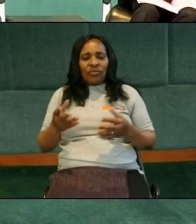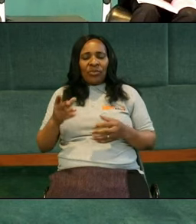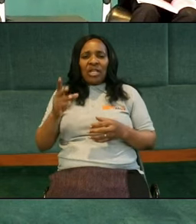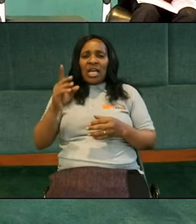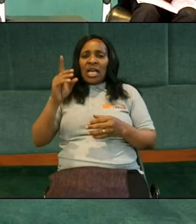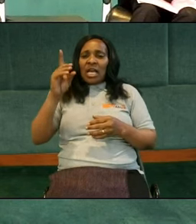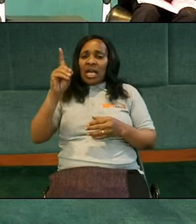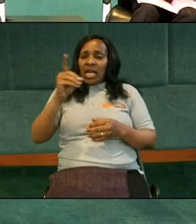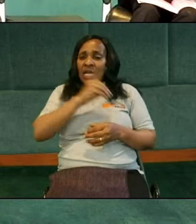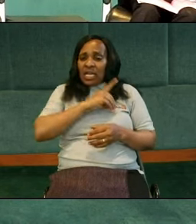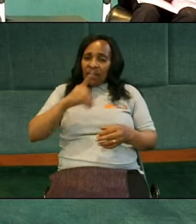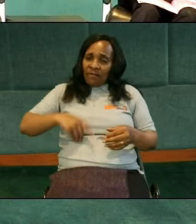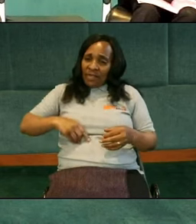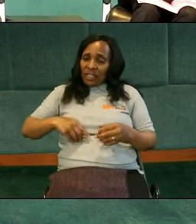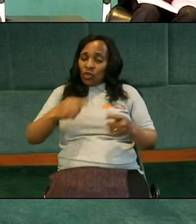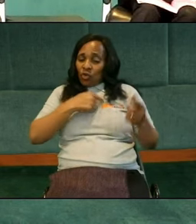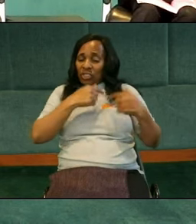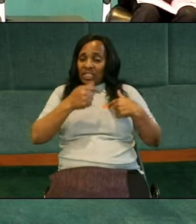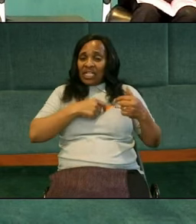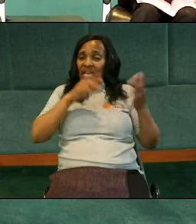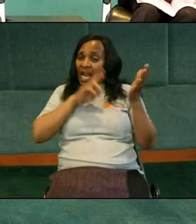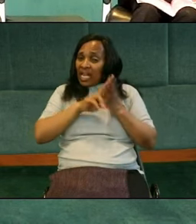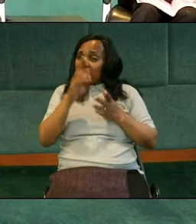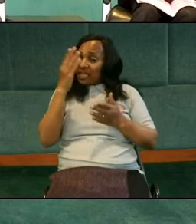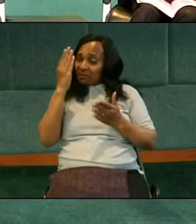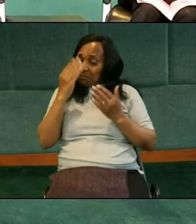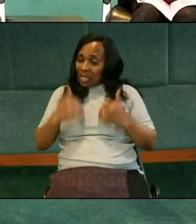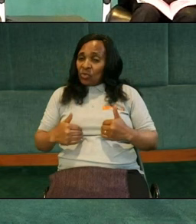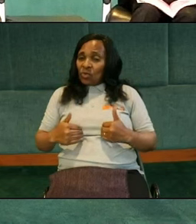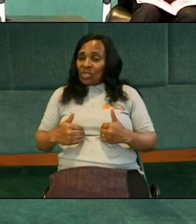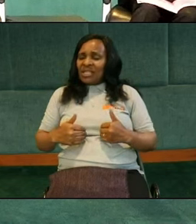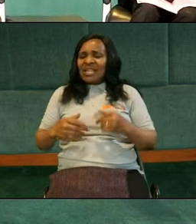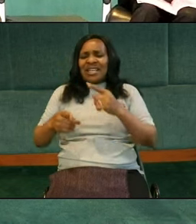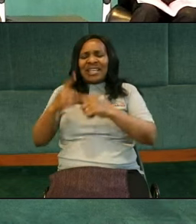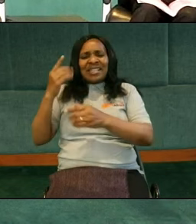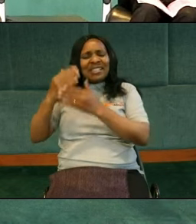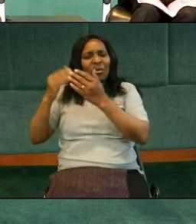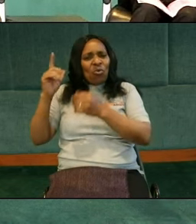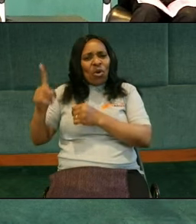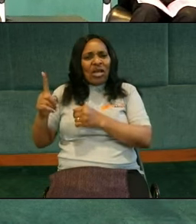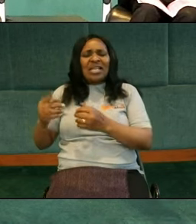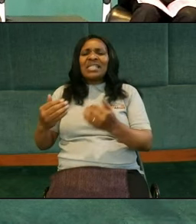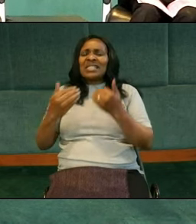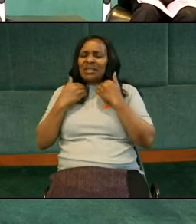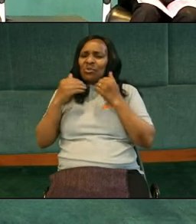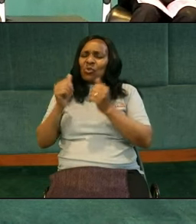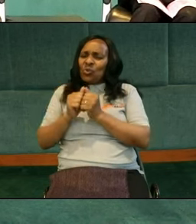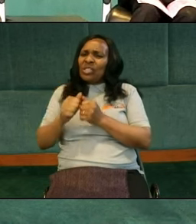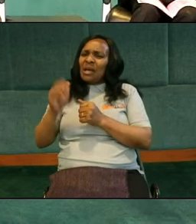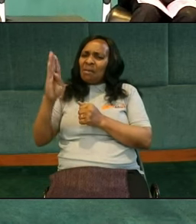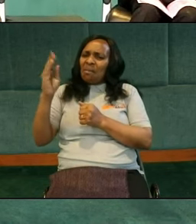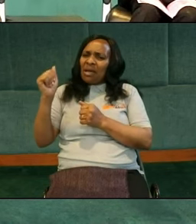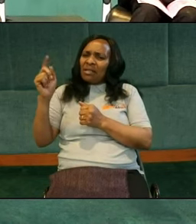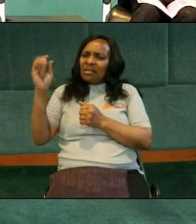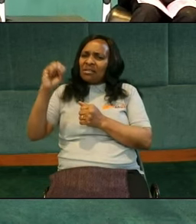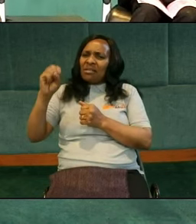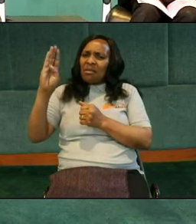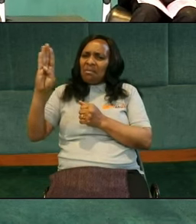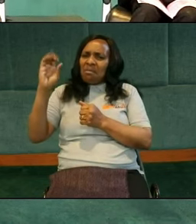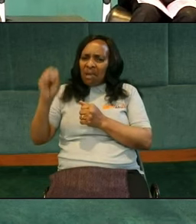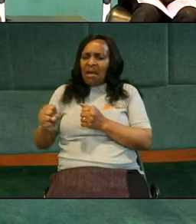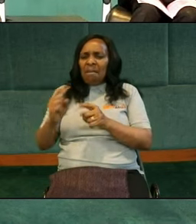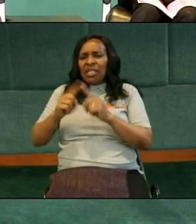David is considered a righteous person. David killed someone, he slept with Bathsheba, but God still says